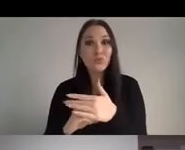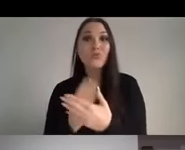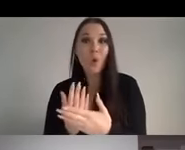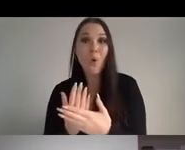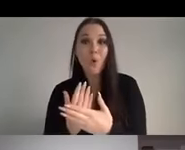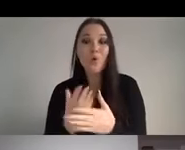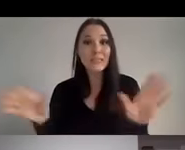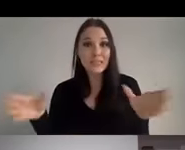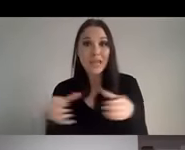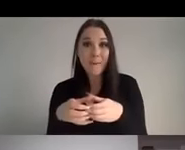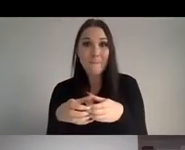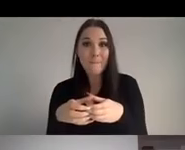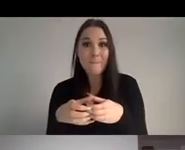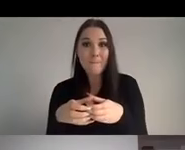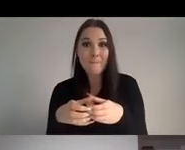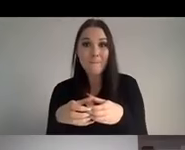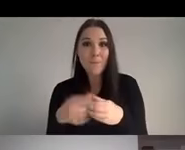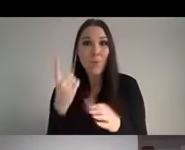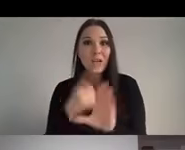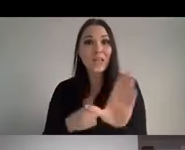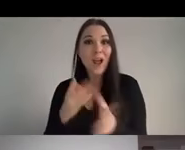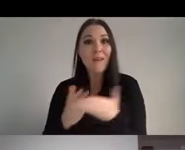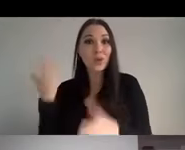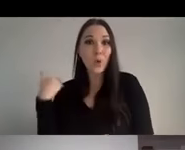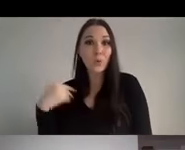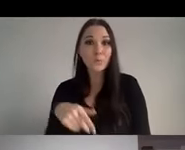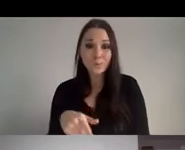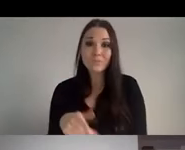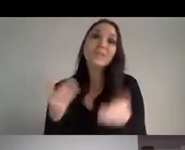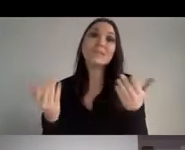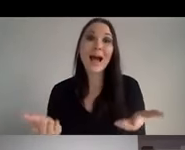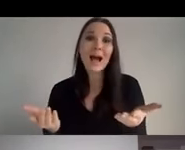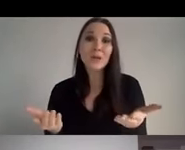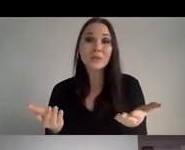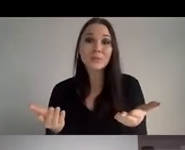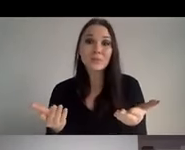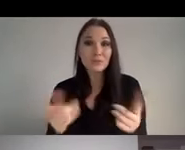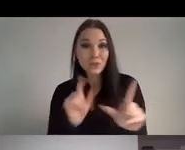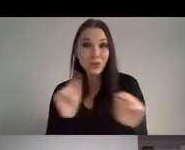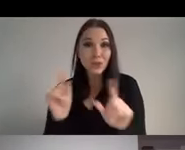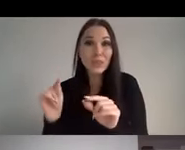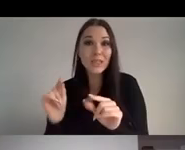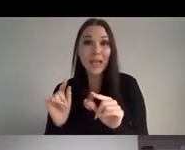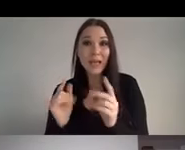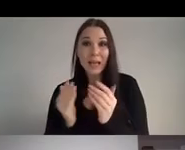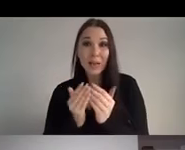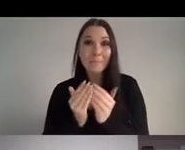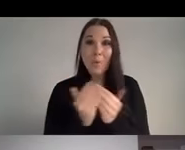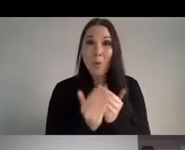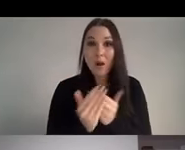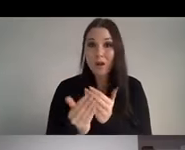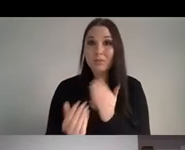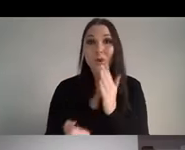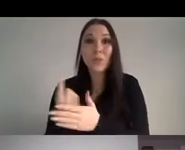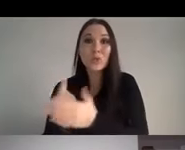so that, let's say that was a year and a half ago, and now we're actually choosing more for the juniors again, because we now